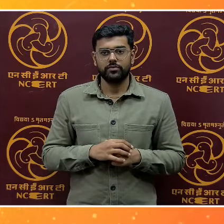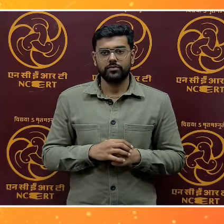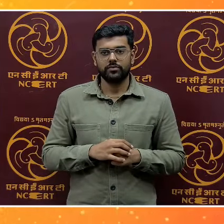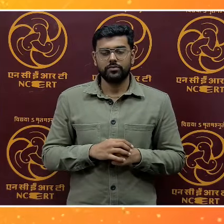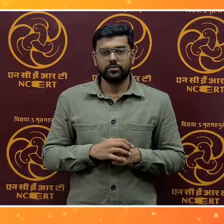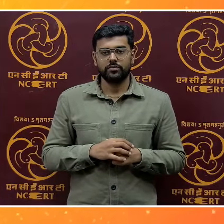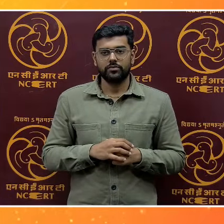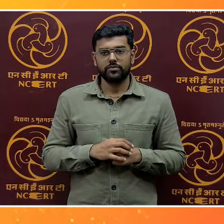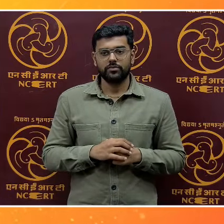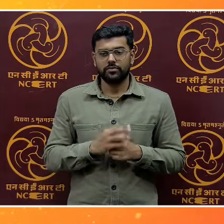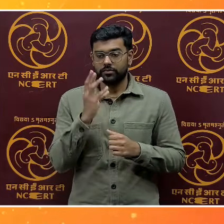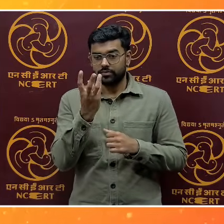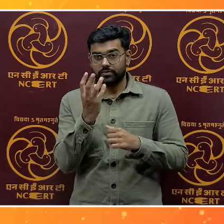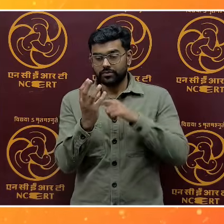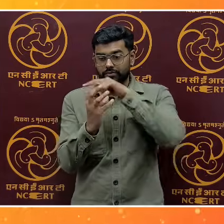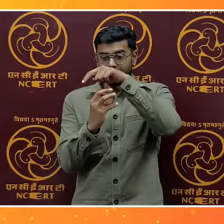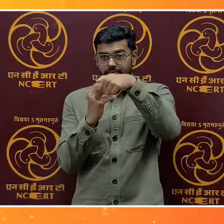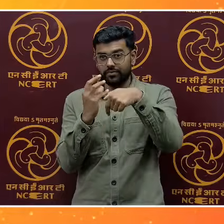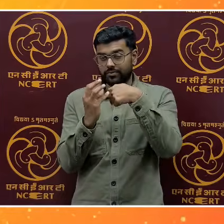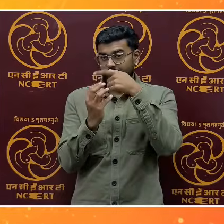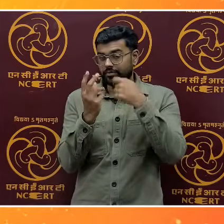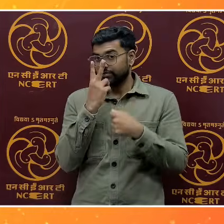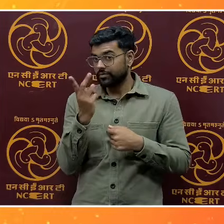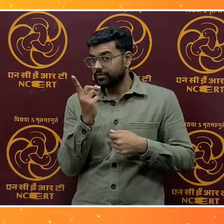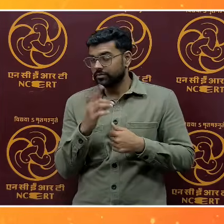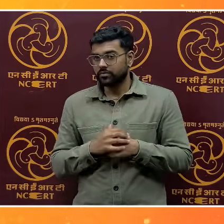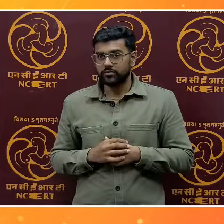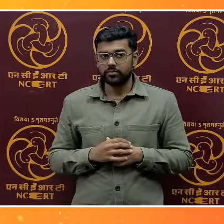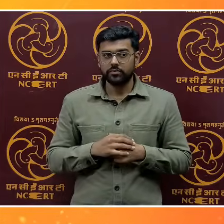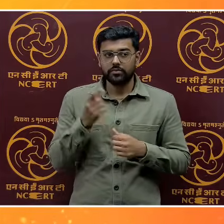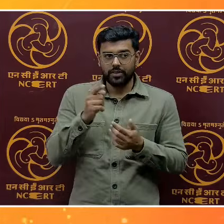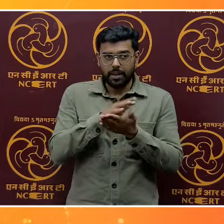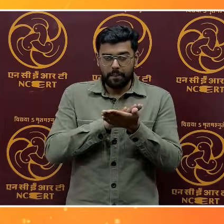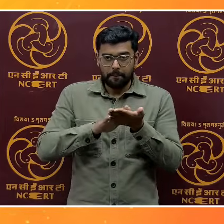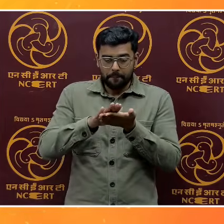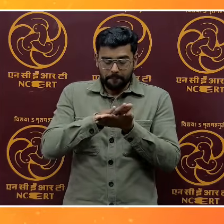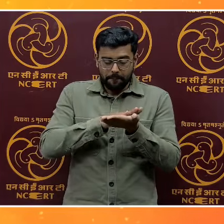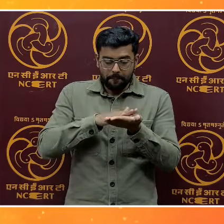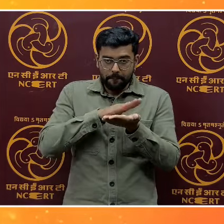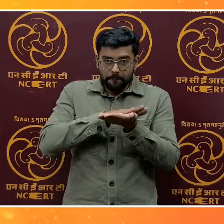a hemisphere. As you can find, it has a plane surface.